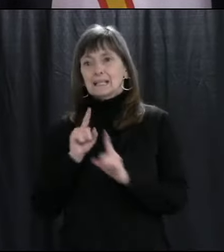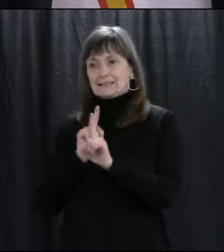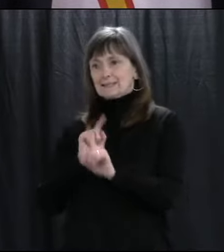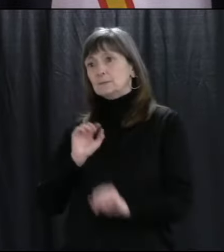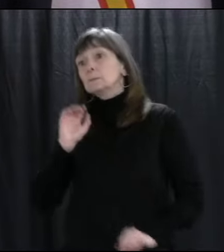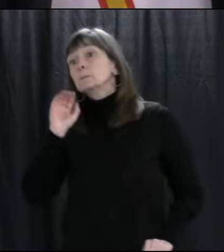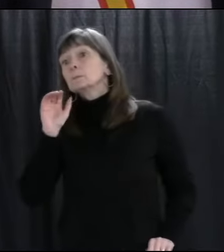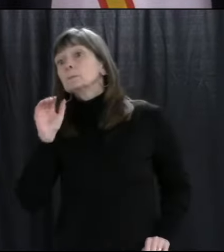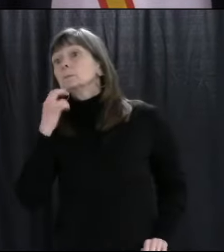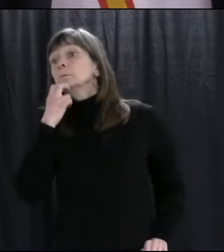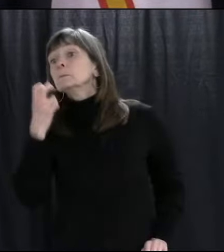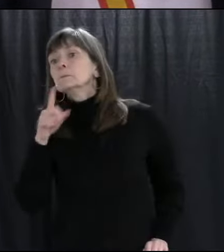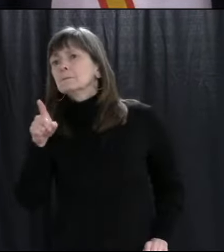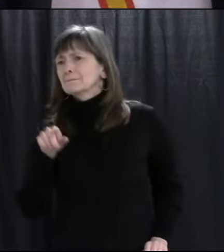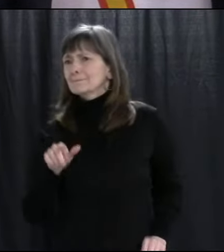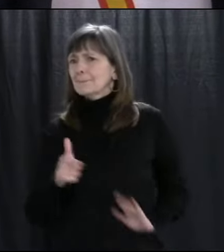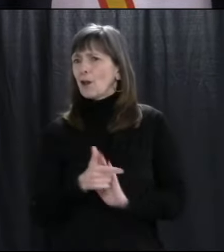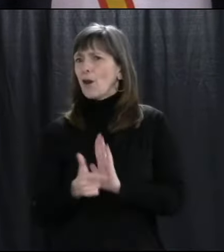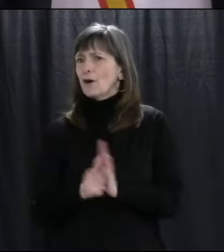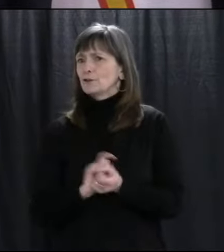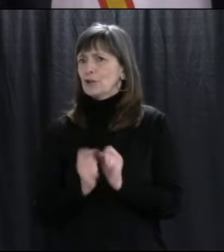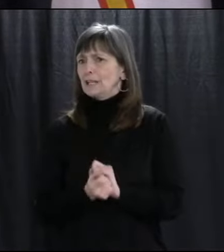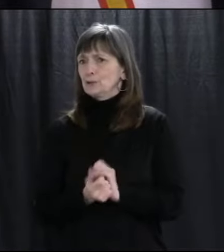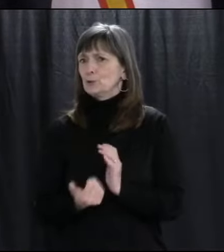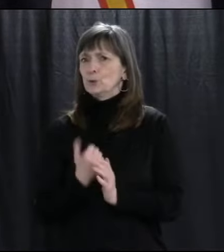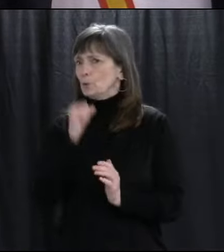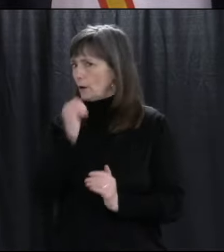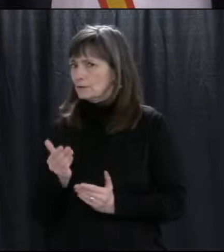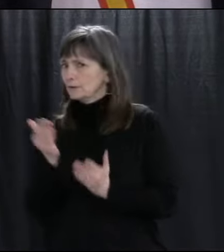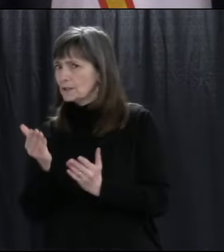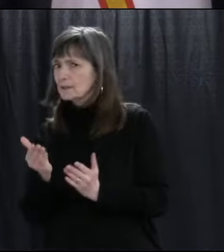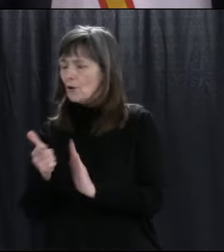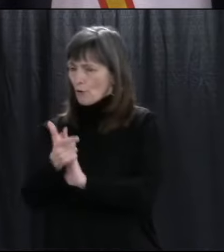of that the law has changed.